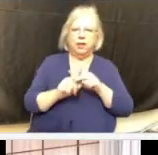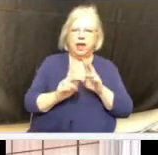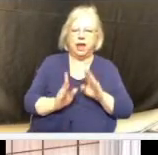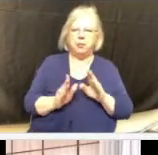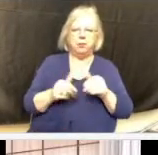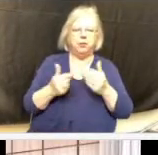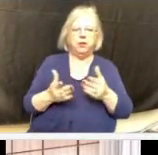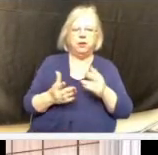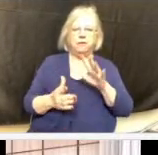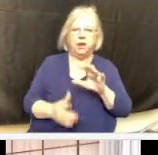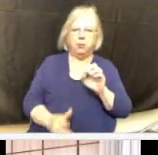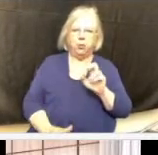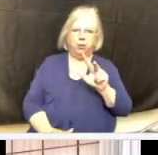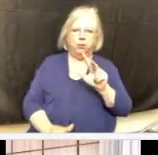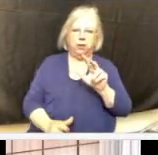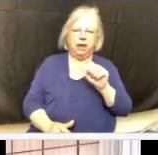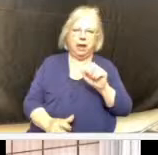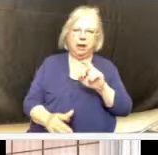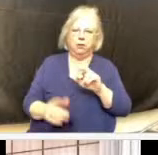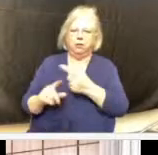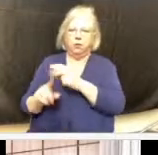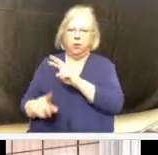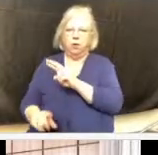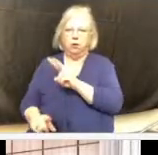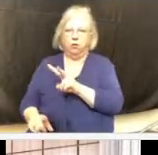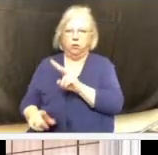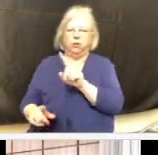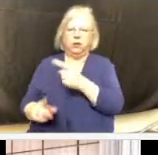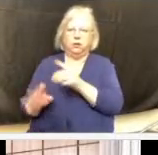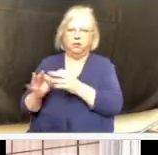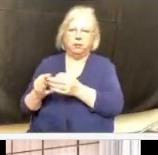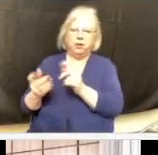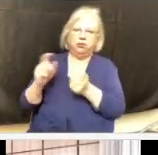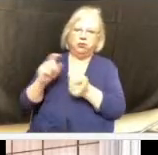rezone 5.3 acres from R2 Single Family District to